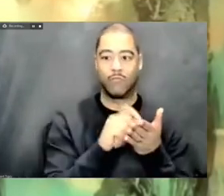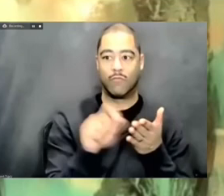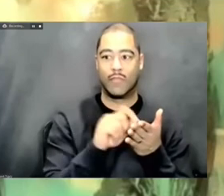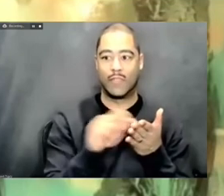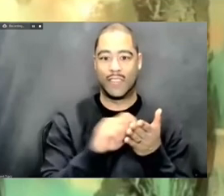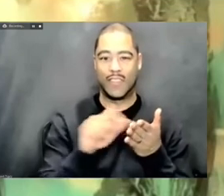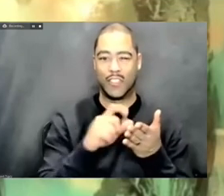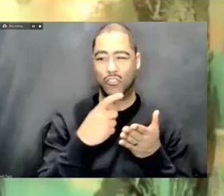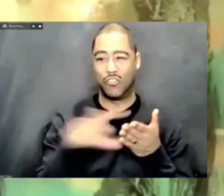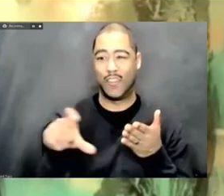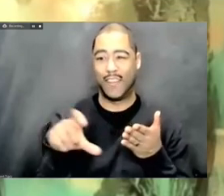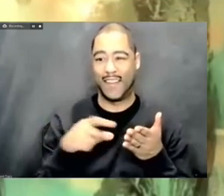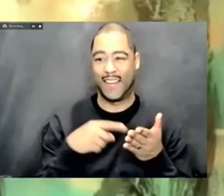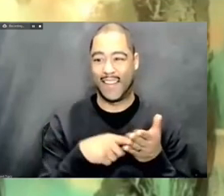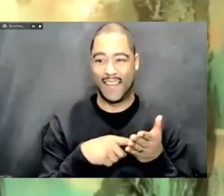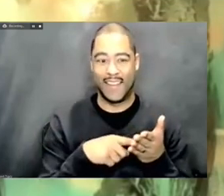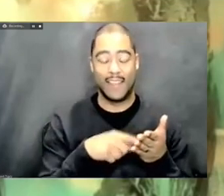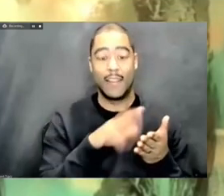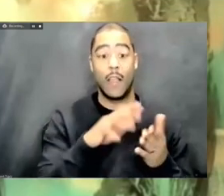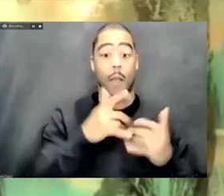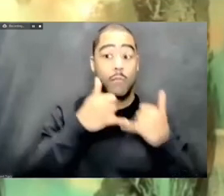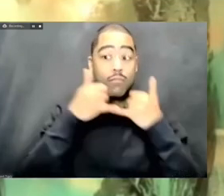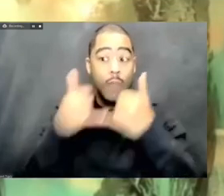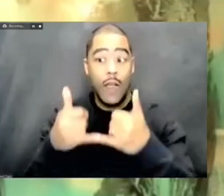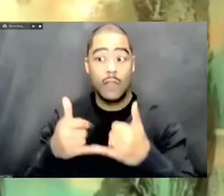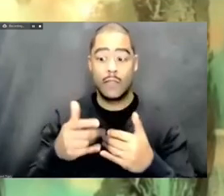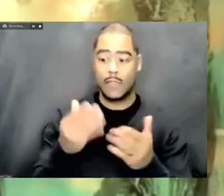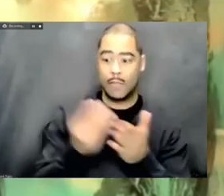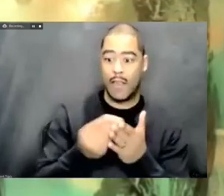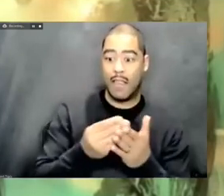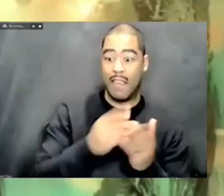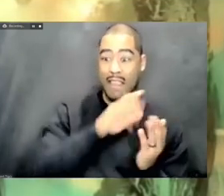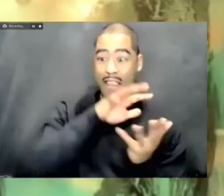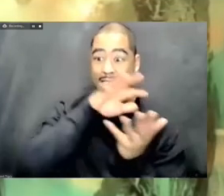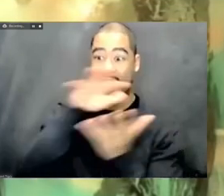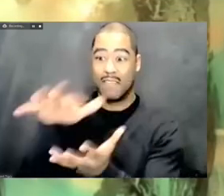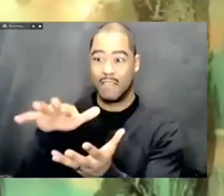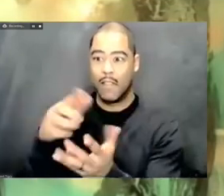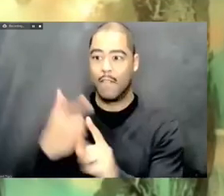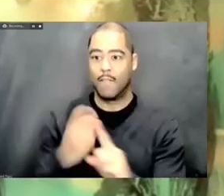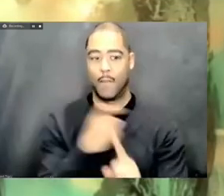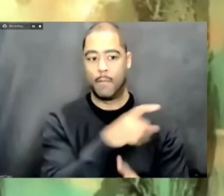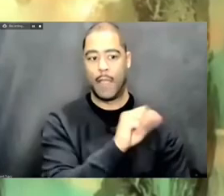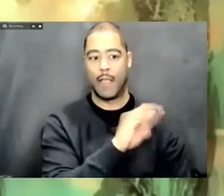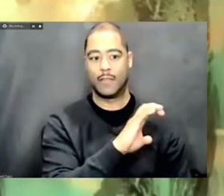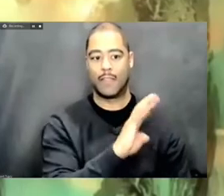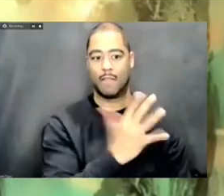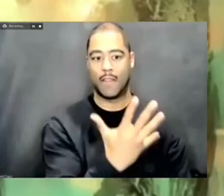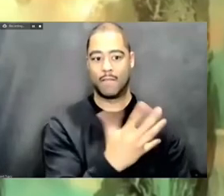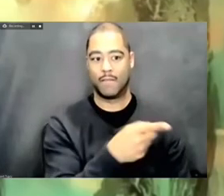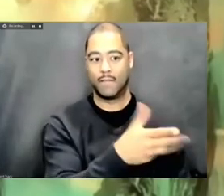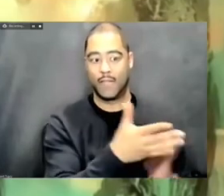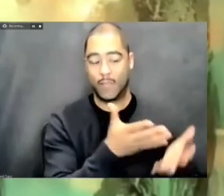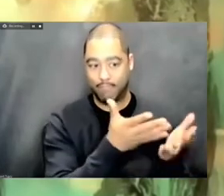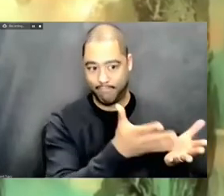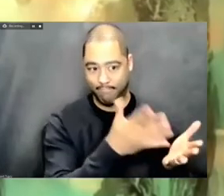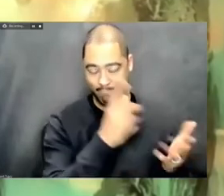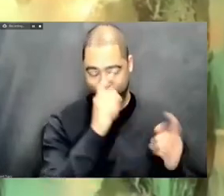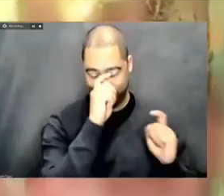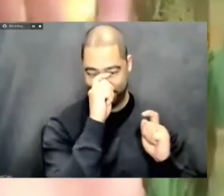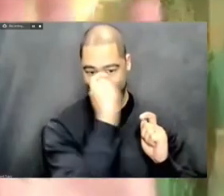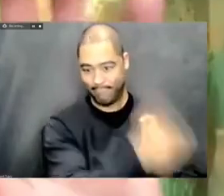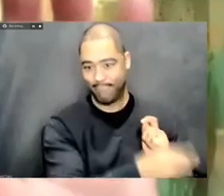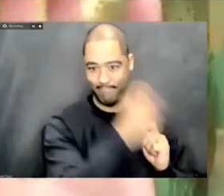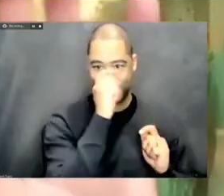checks for the awards and the prizes. So I'm throwing this right back to you, Brennan. Brennan and Dante get to have